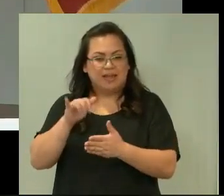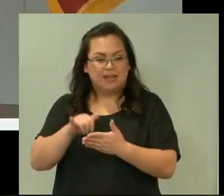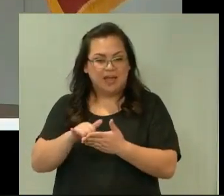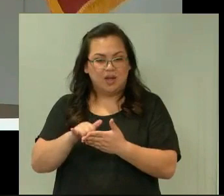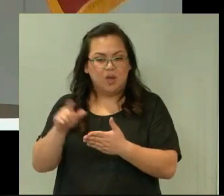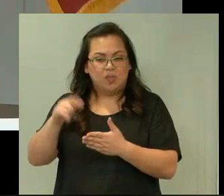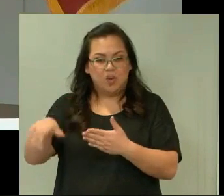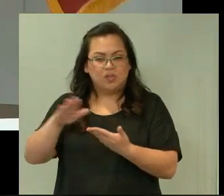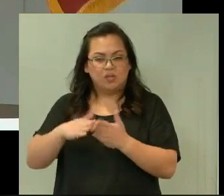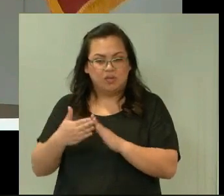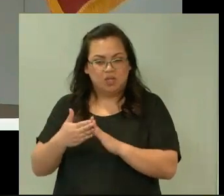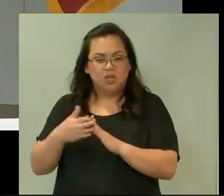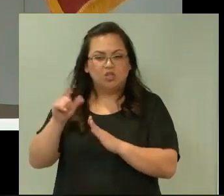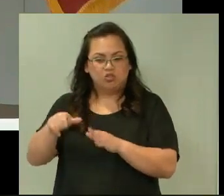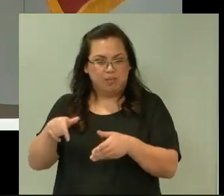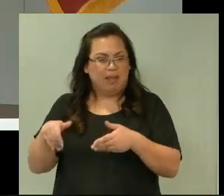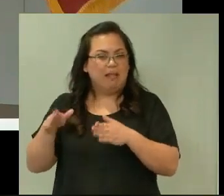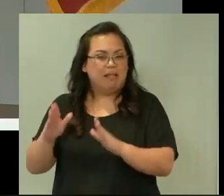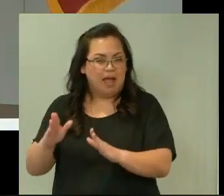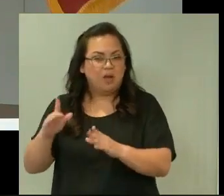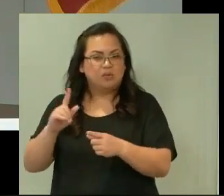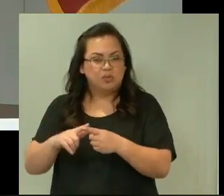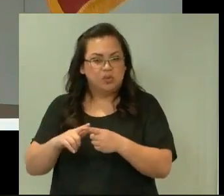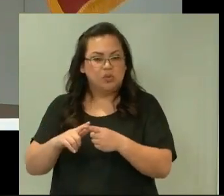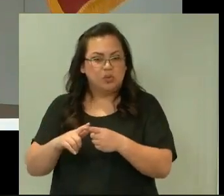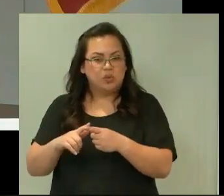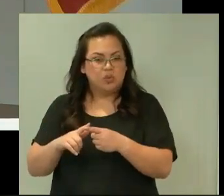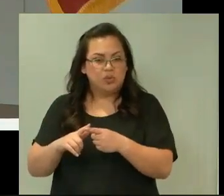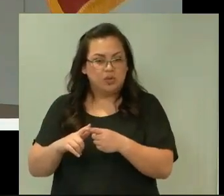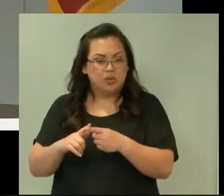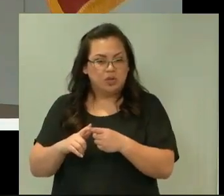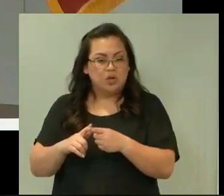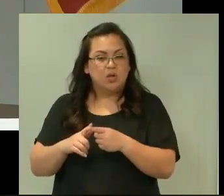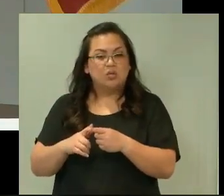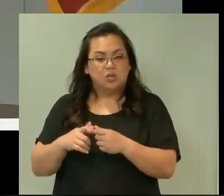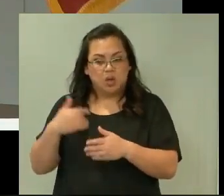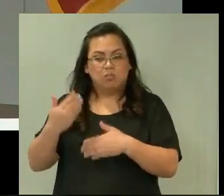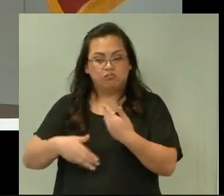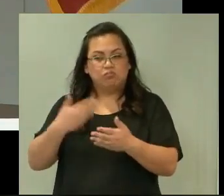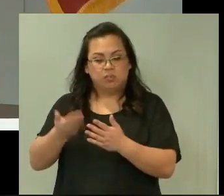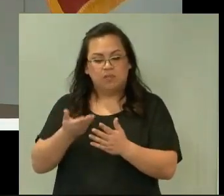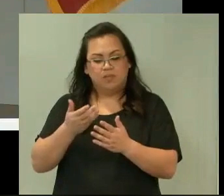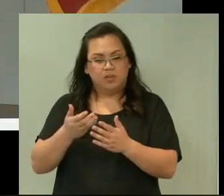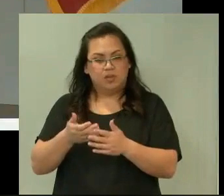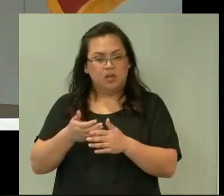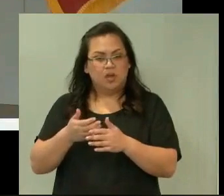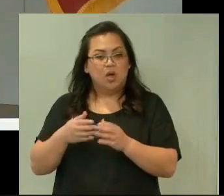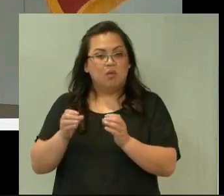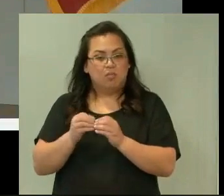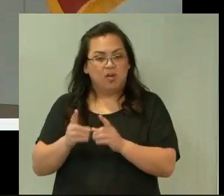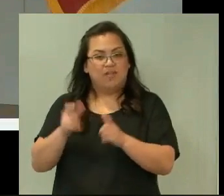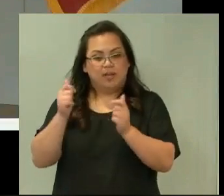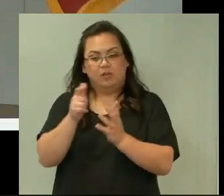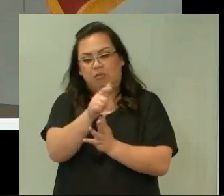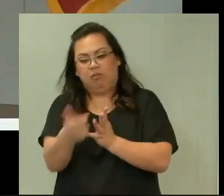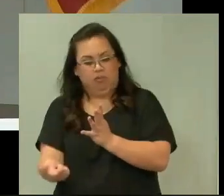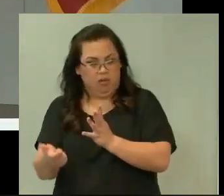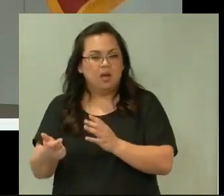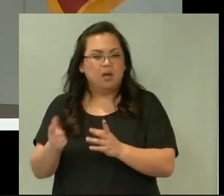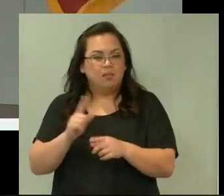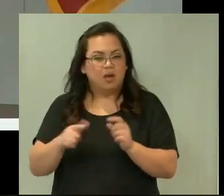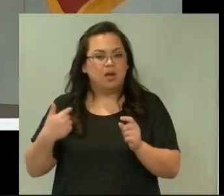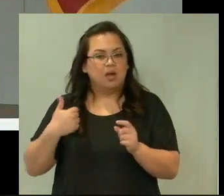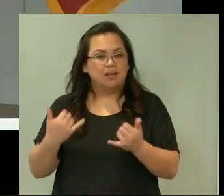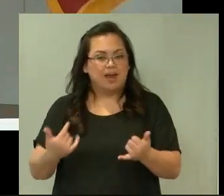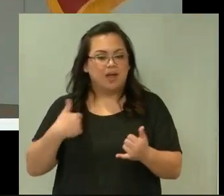those communities should be allowed to move through the reopening phases in a faster fashion. So we